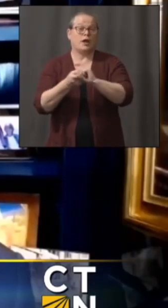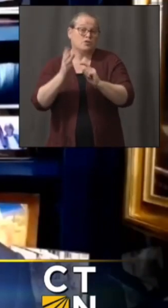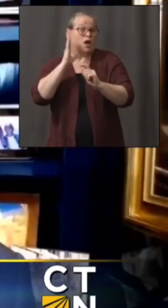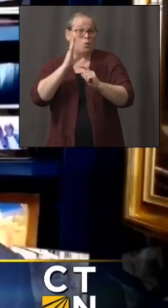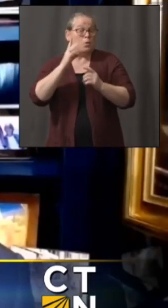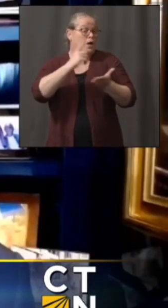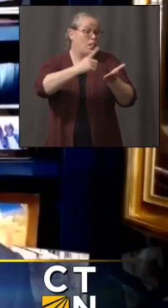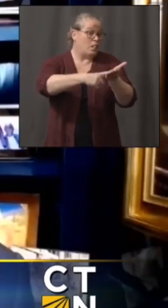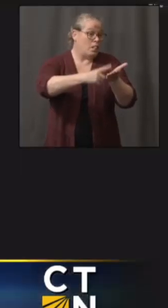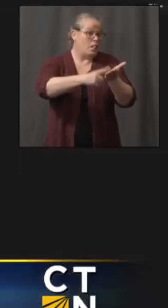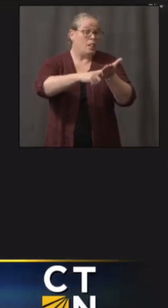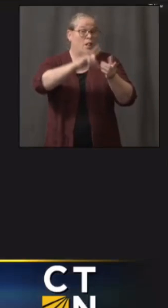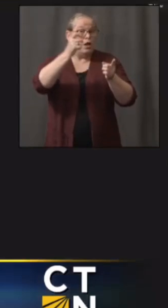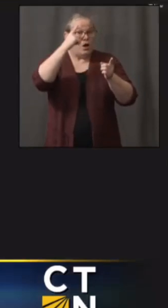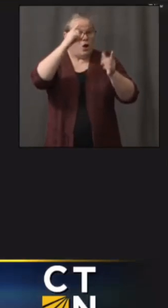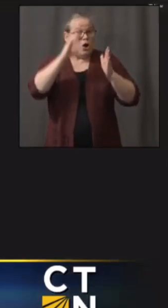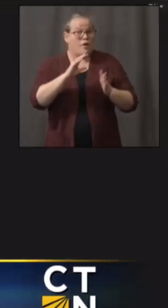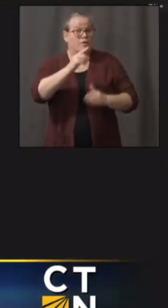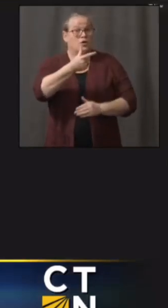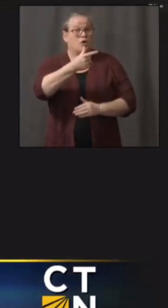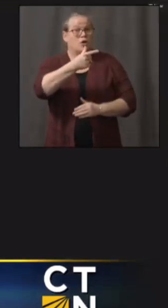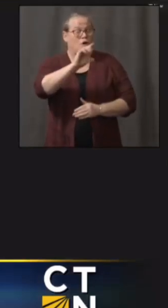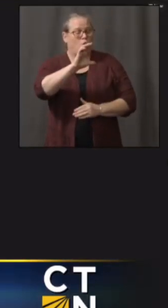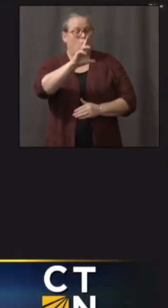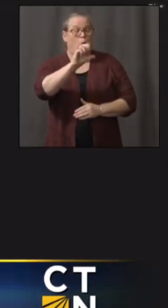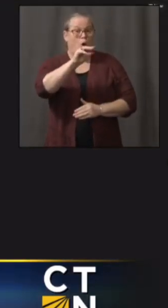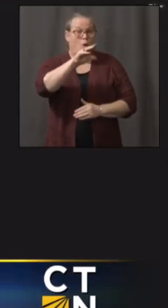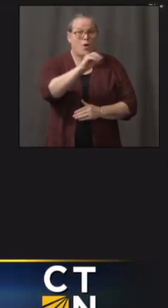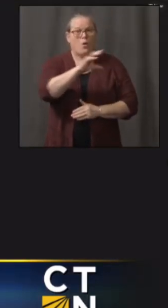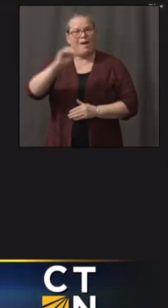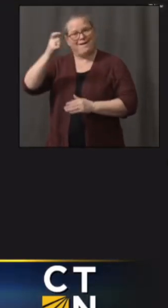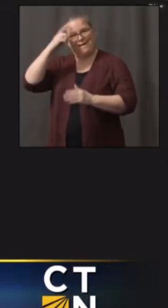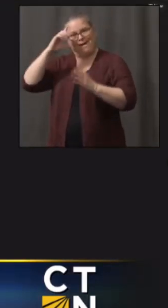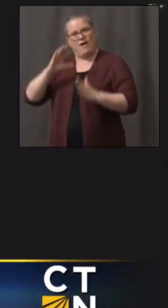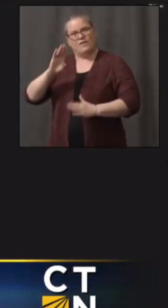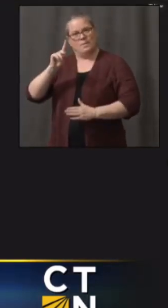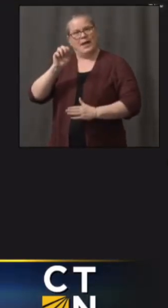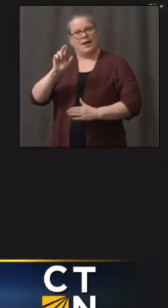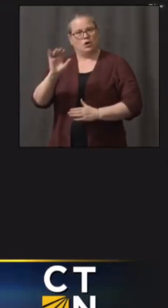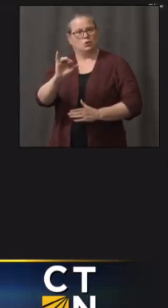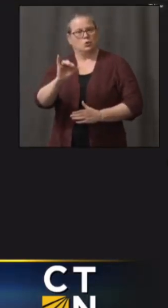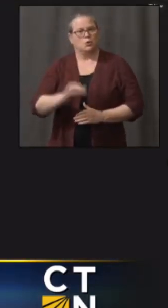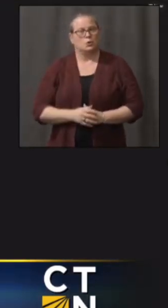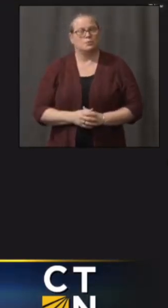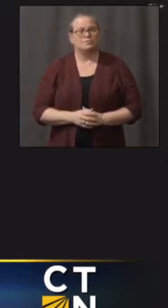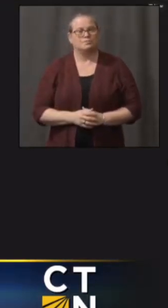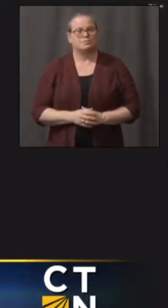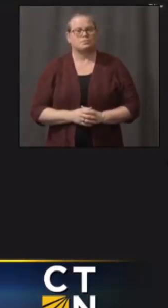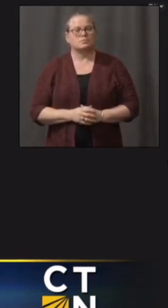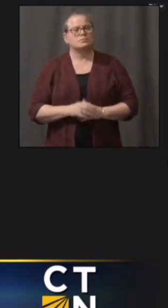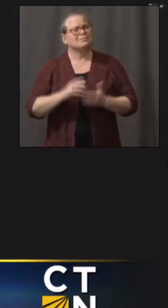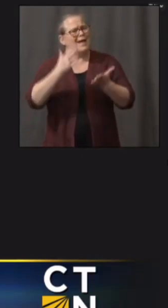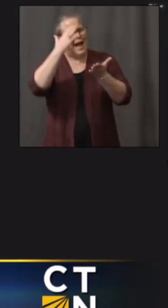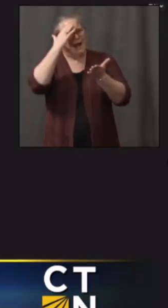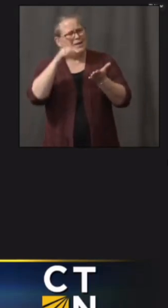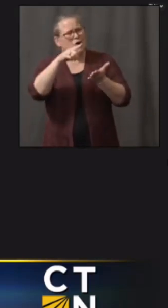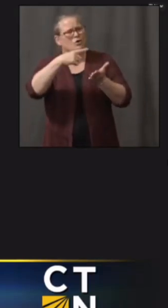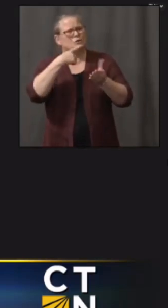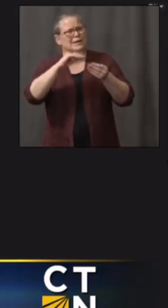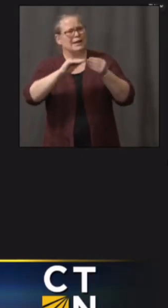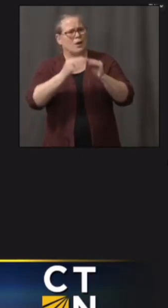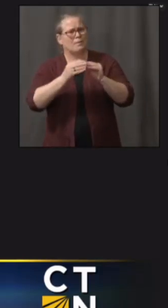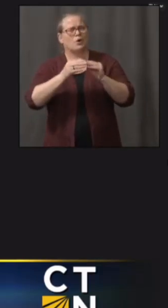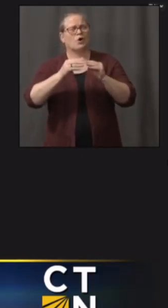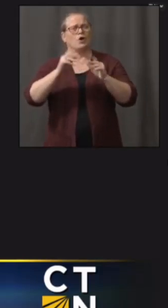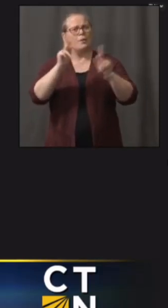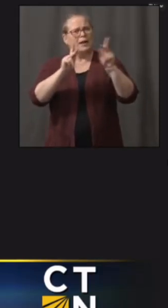And I know you had said previously that kind of a key metric for you is the number of hospitalizations. Is there a certain number